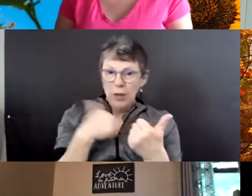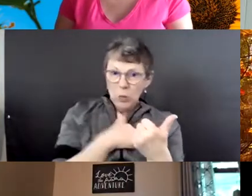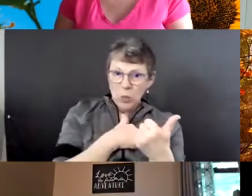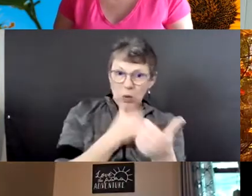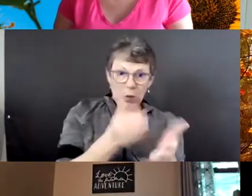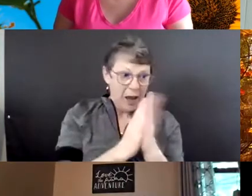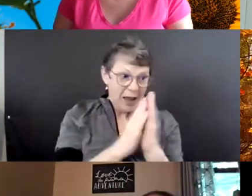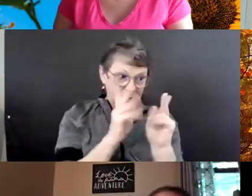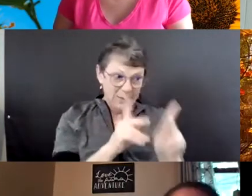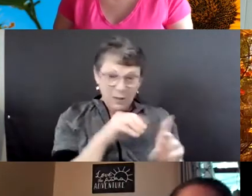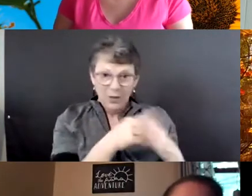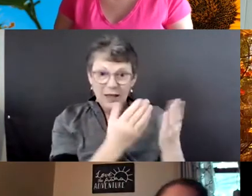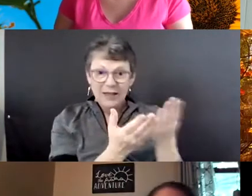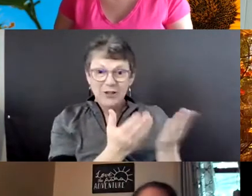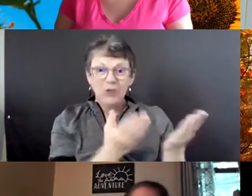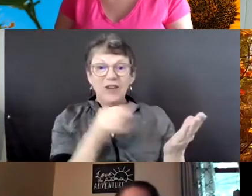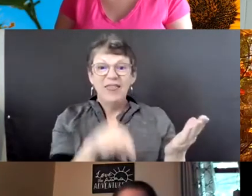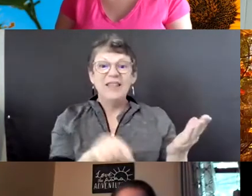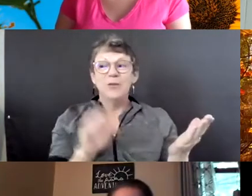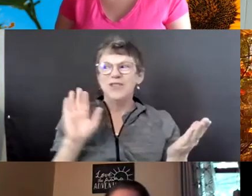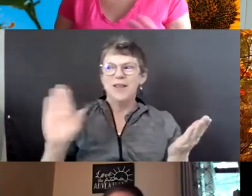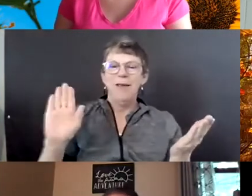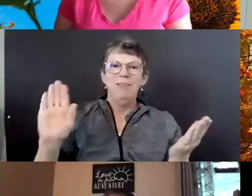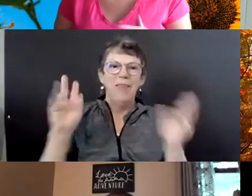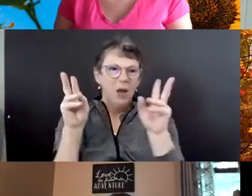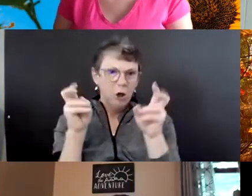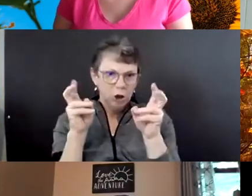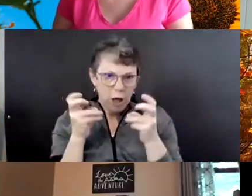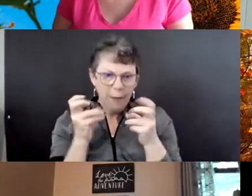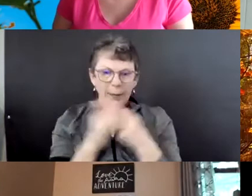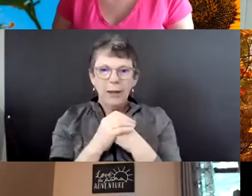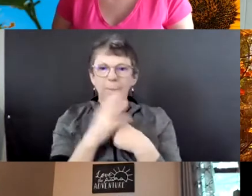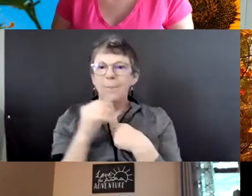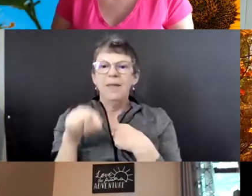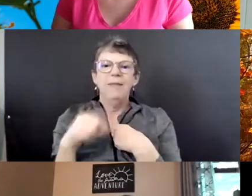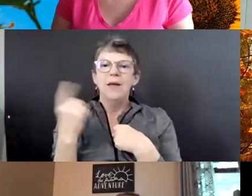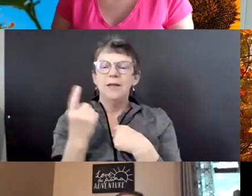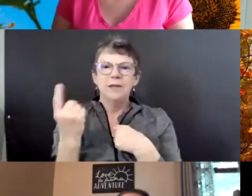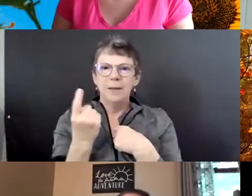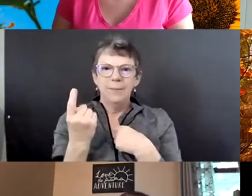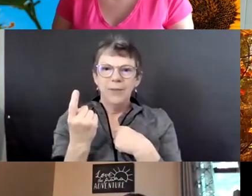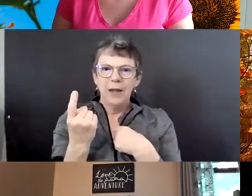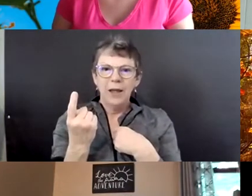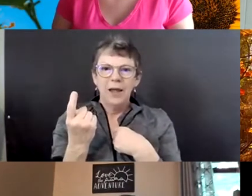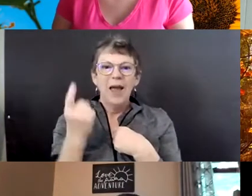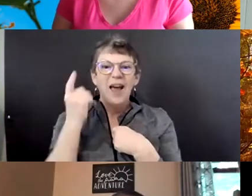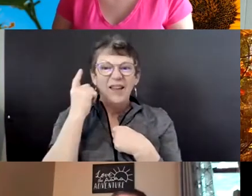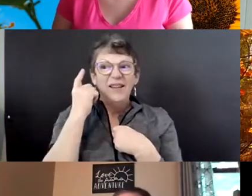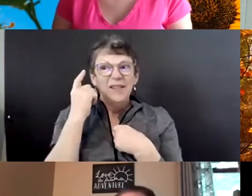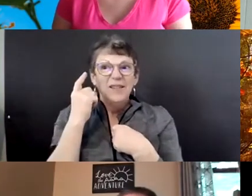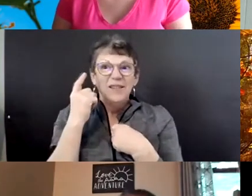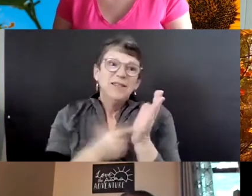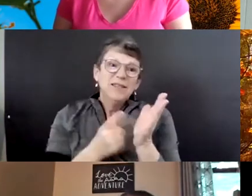important to them, this is one of their topics as well. And this is something that every day IDD providers are really having to deal with.